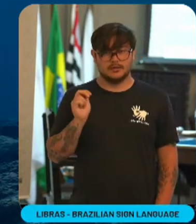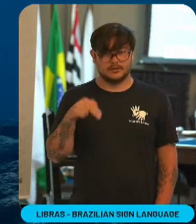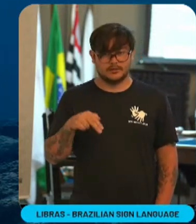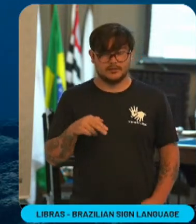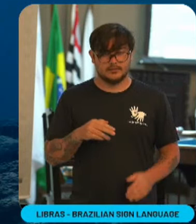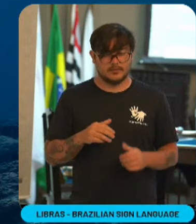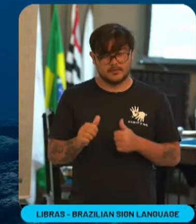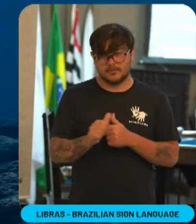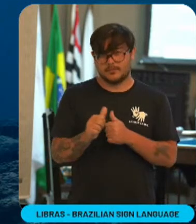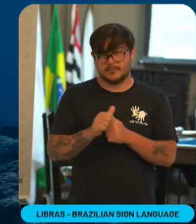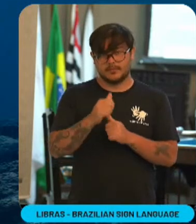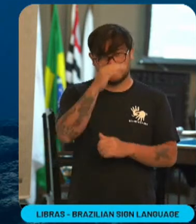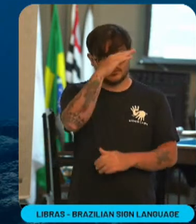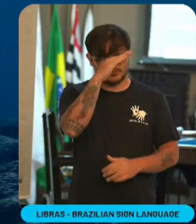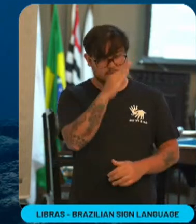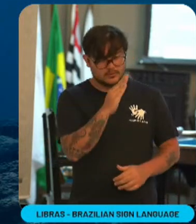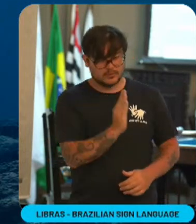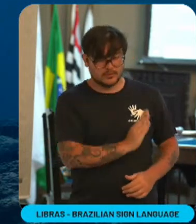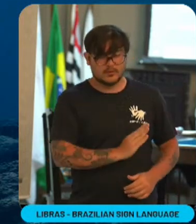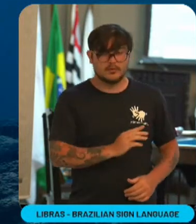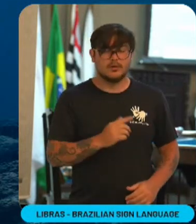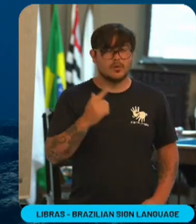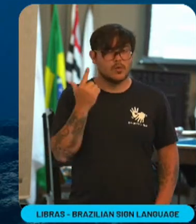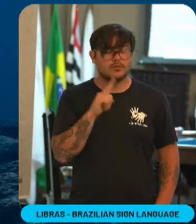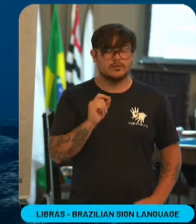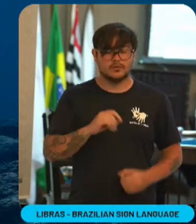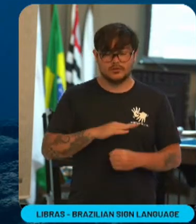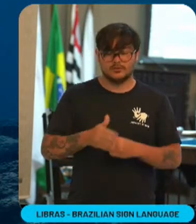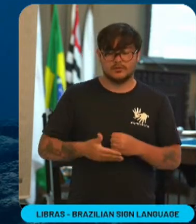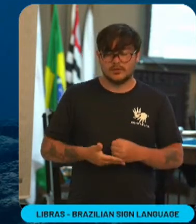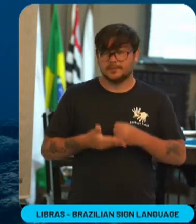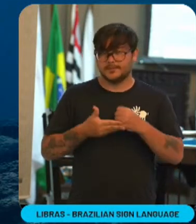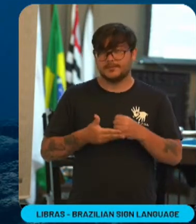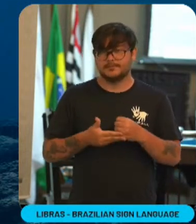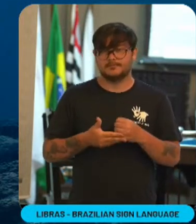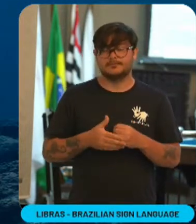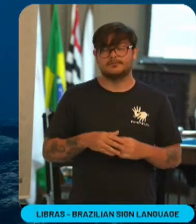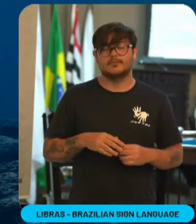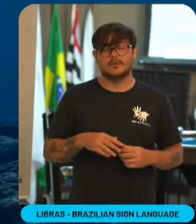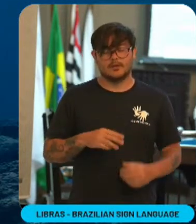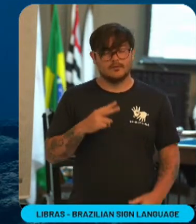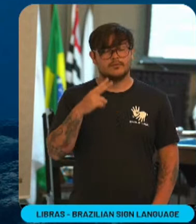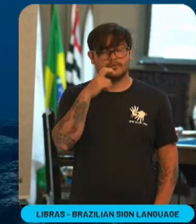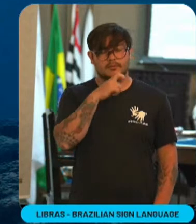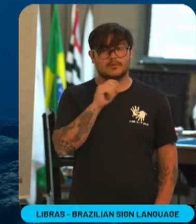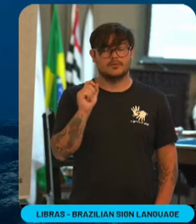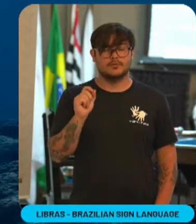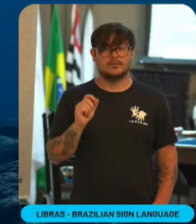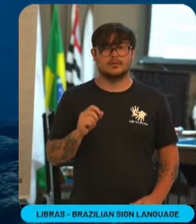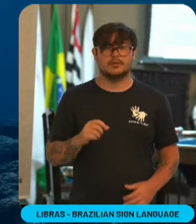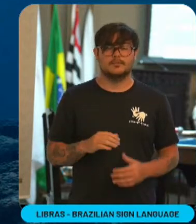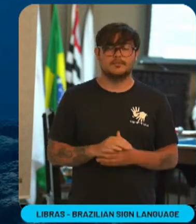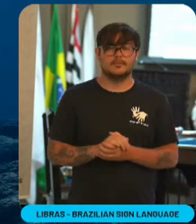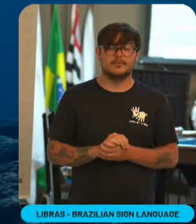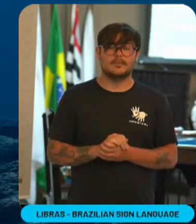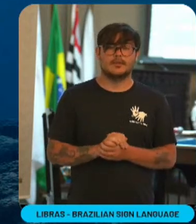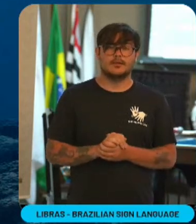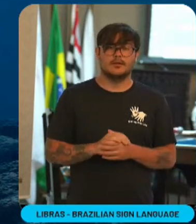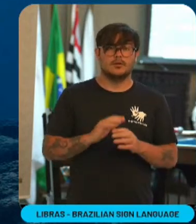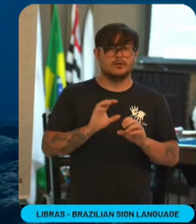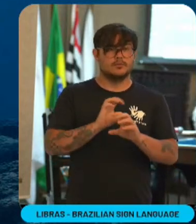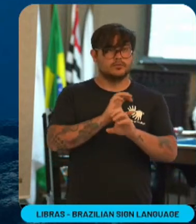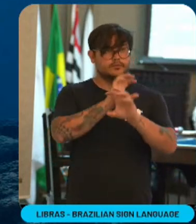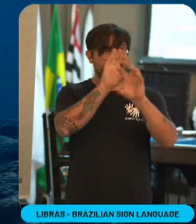in barges, in the case of coast navigation, we have a gain in sustainability and efficiency. The